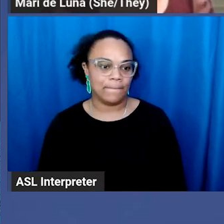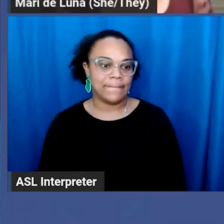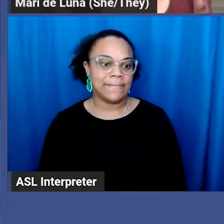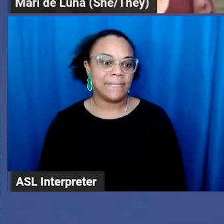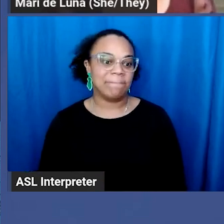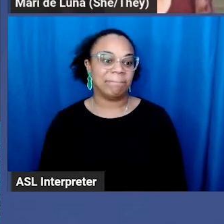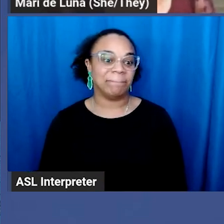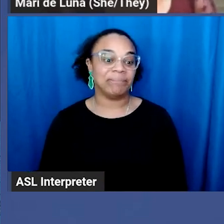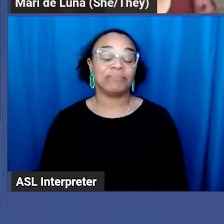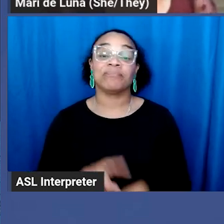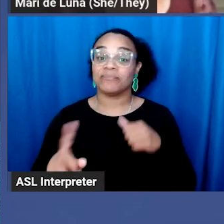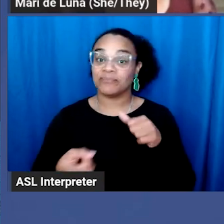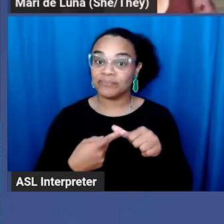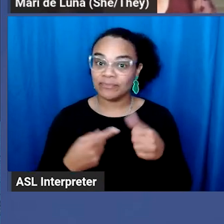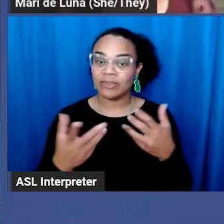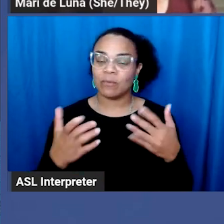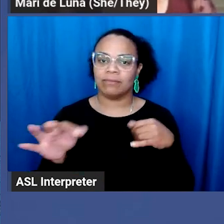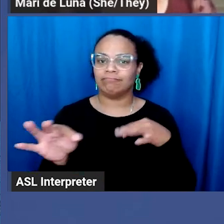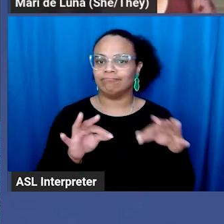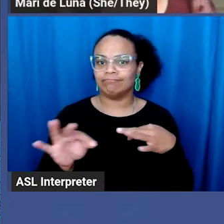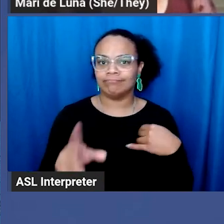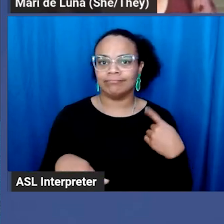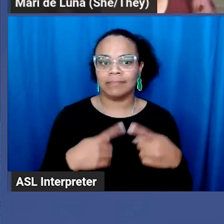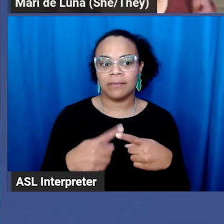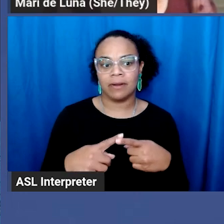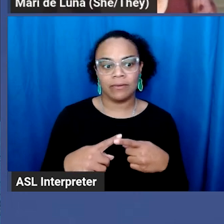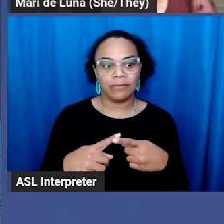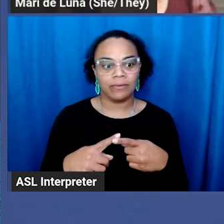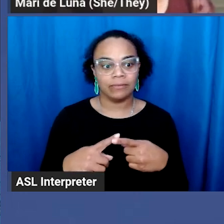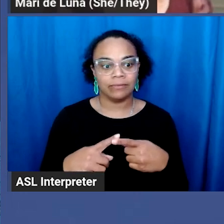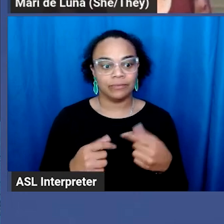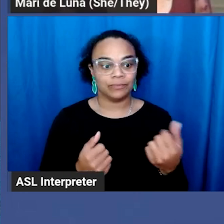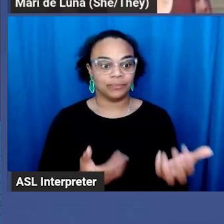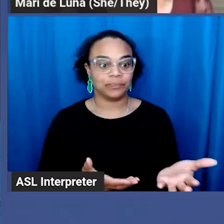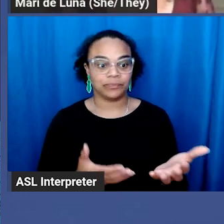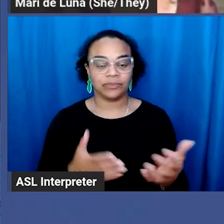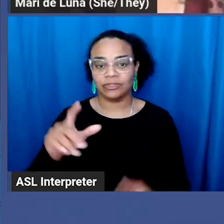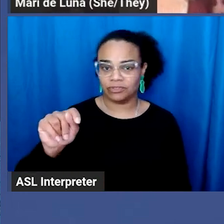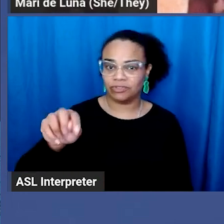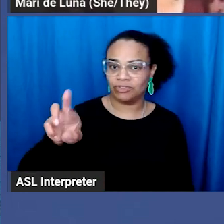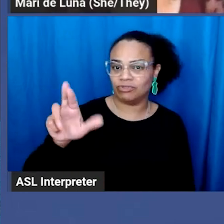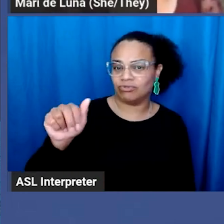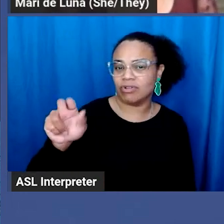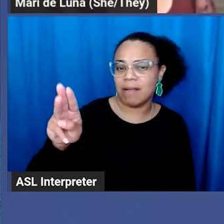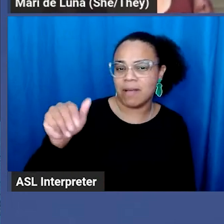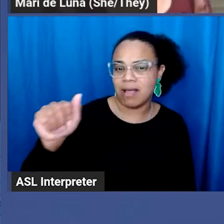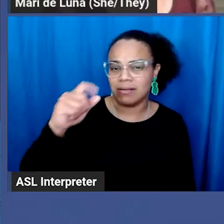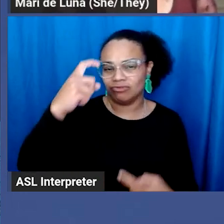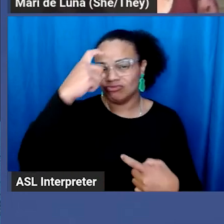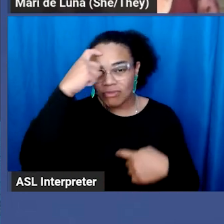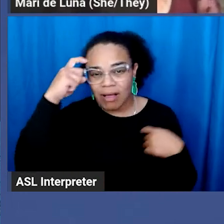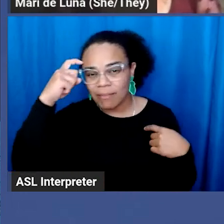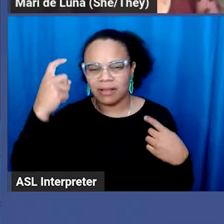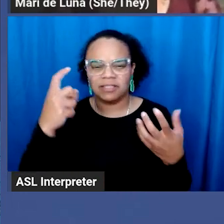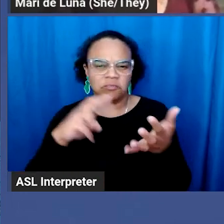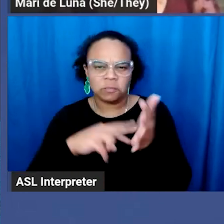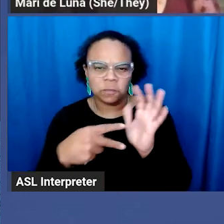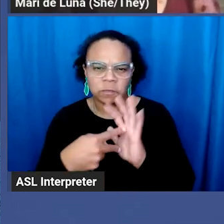And so I like to talk to you a little bit about what is trauma, a little bit of the